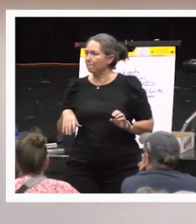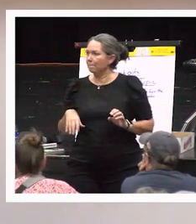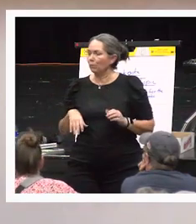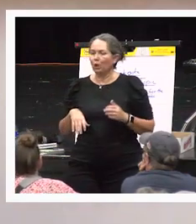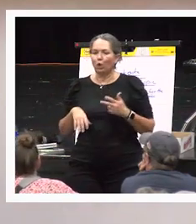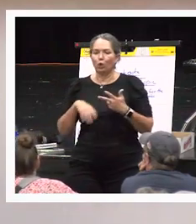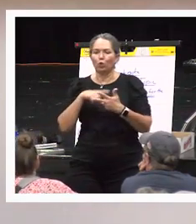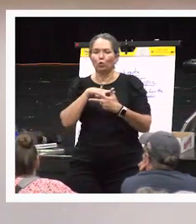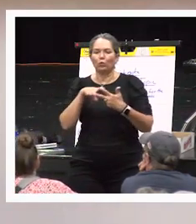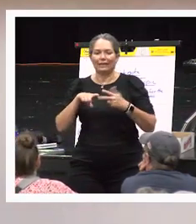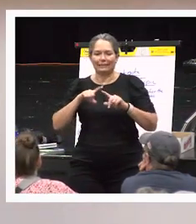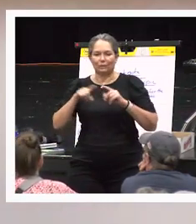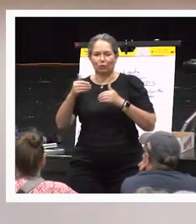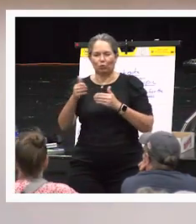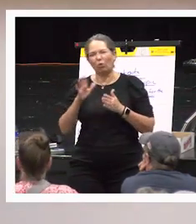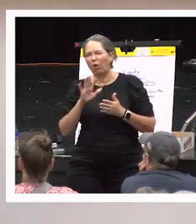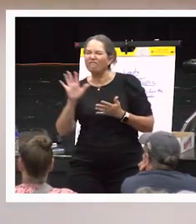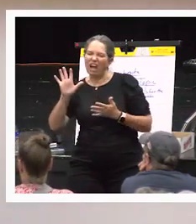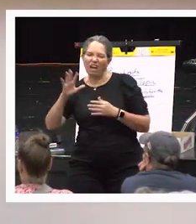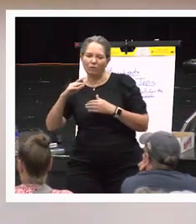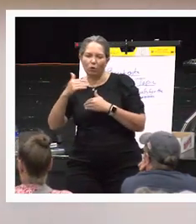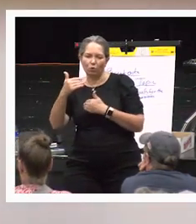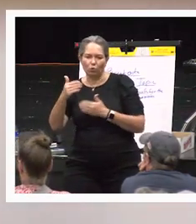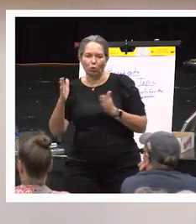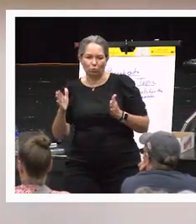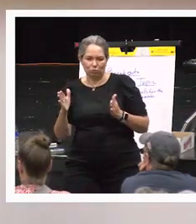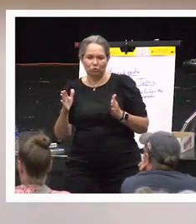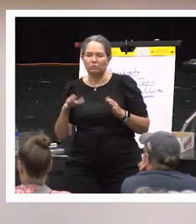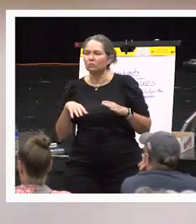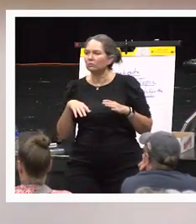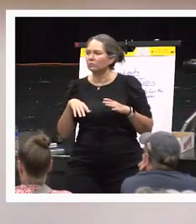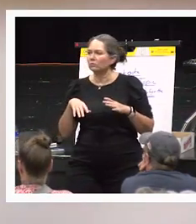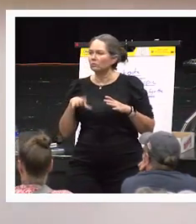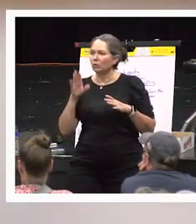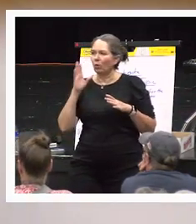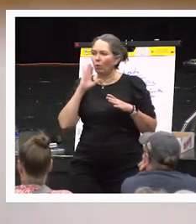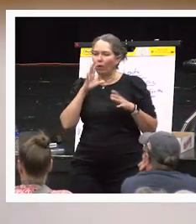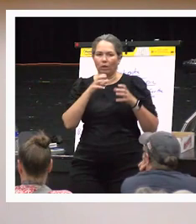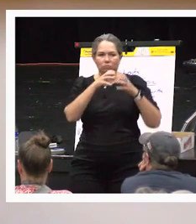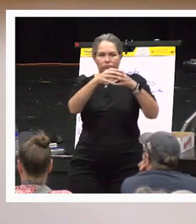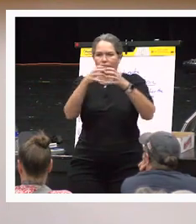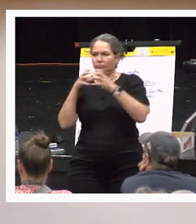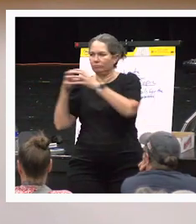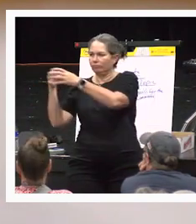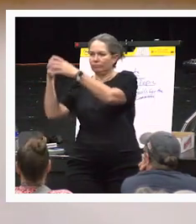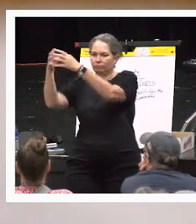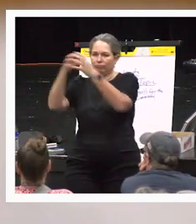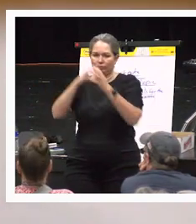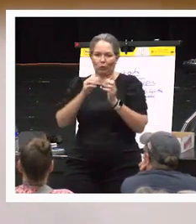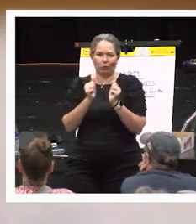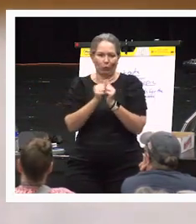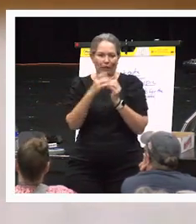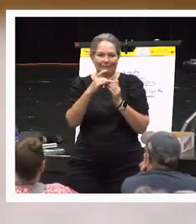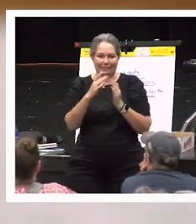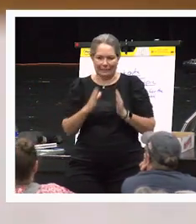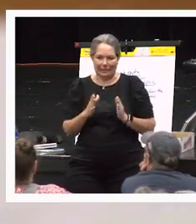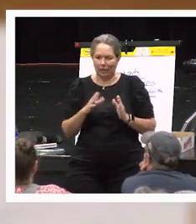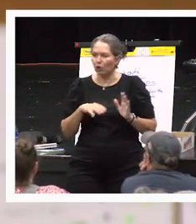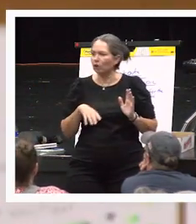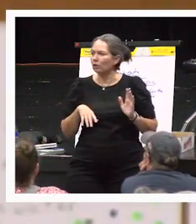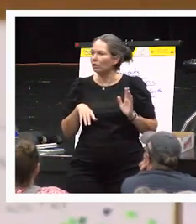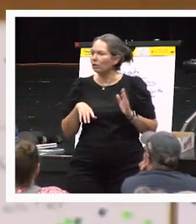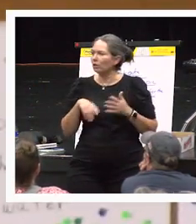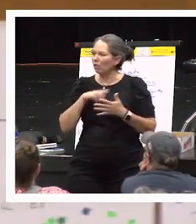three rooms or five rooms in just a minute with facilitators to look at the regional commission idea, investing in an